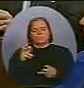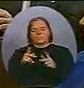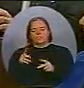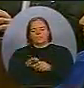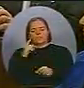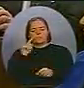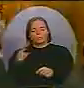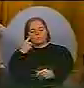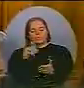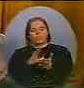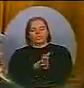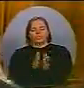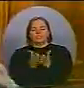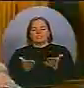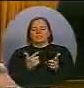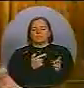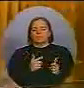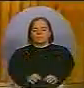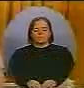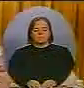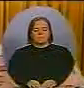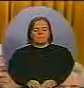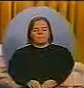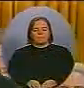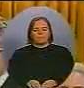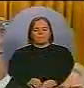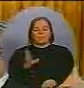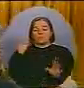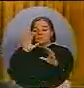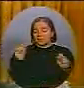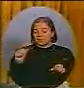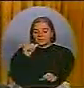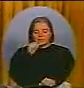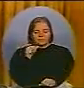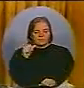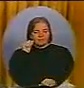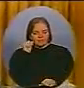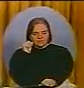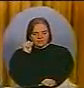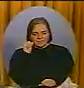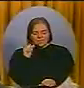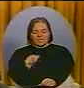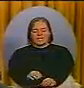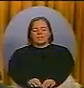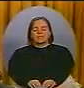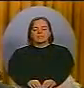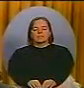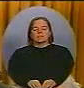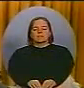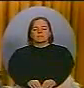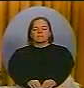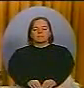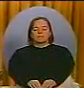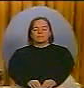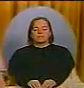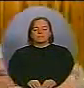For Timmins, James Bay. Well, Mr. Speaker, yesterday it was Farrah Fawcett reruns, and now he's back to the duck hunter, so he's